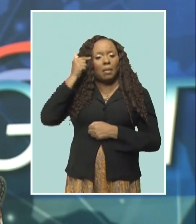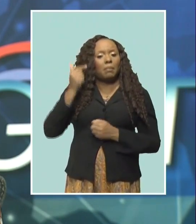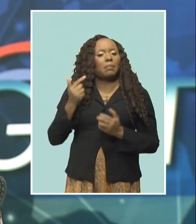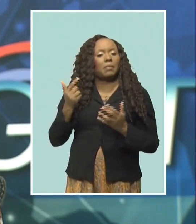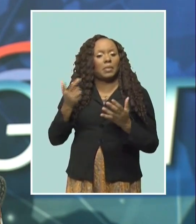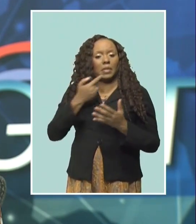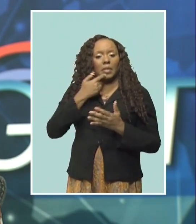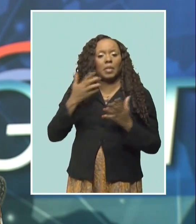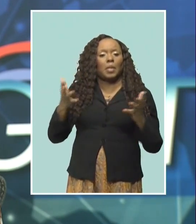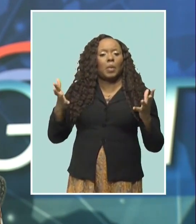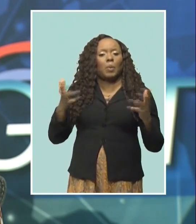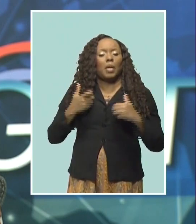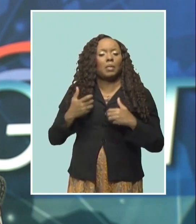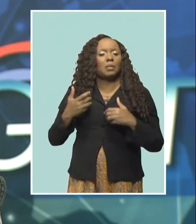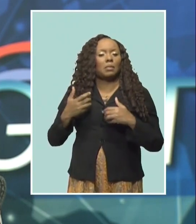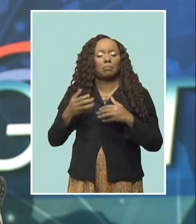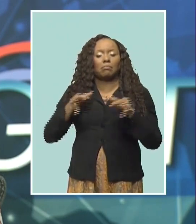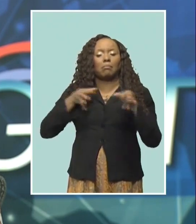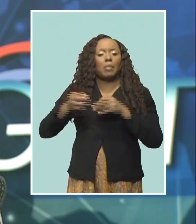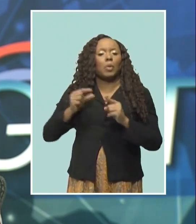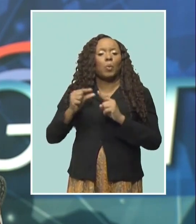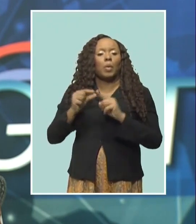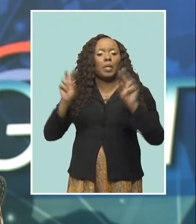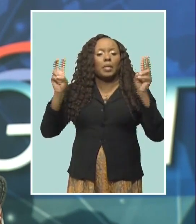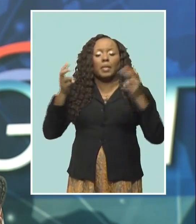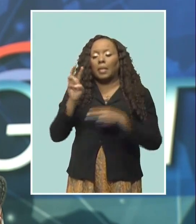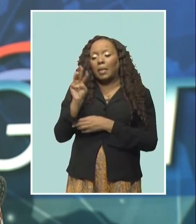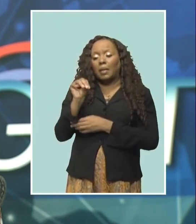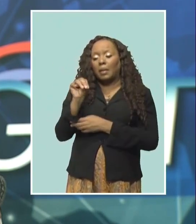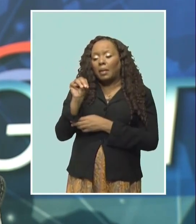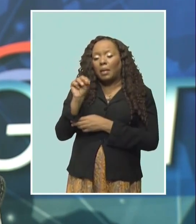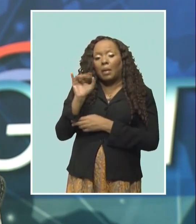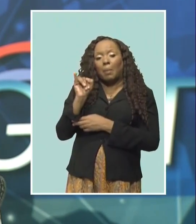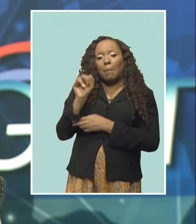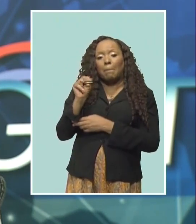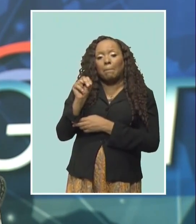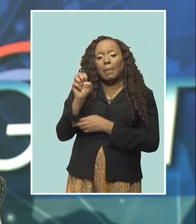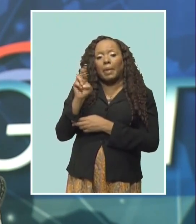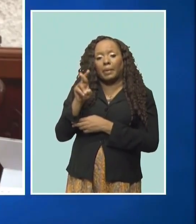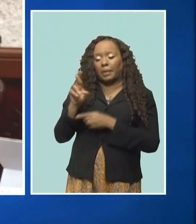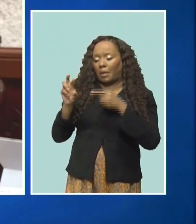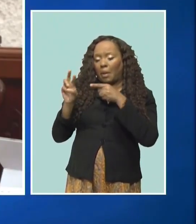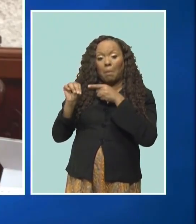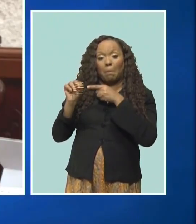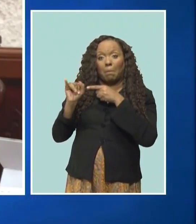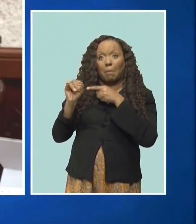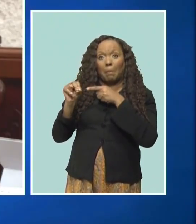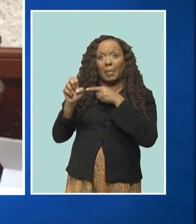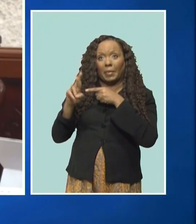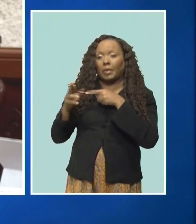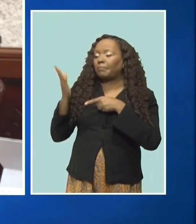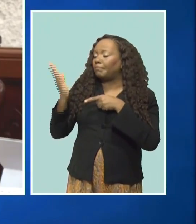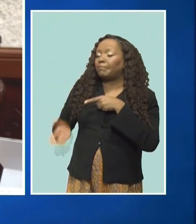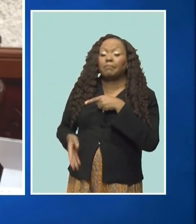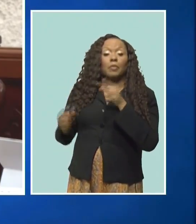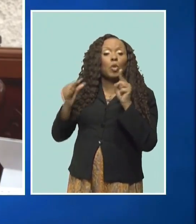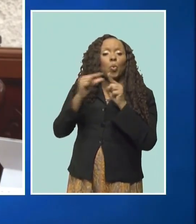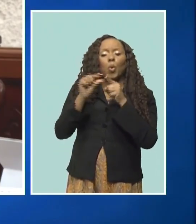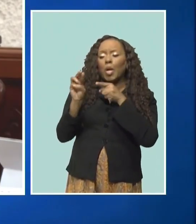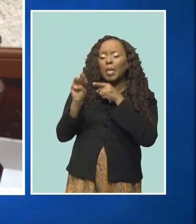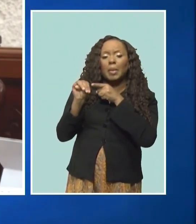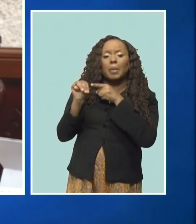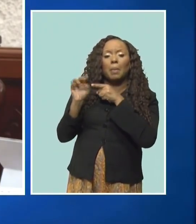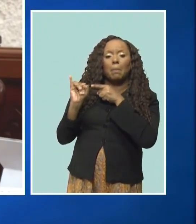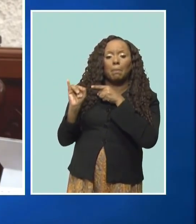the bill the definition of a minor to clarify the issue of age. When we speak of minor,